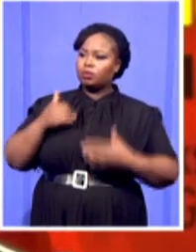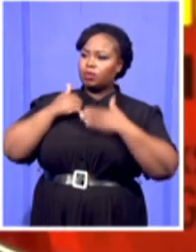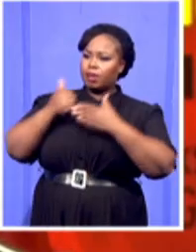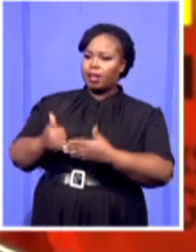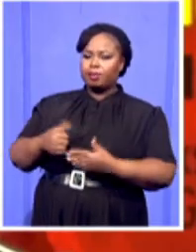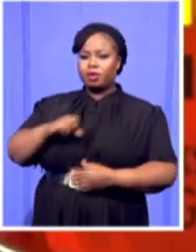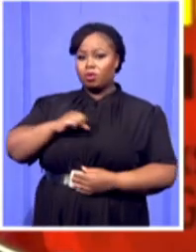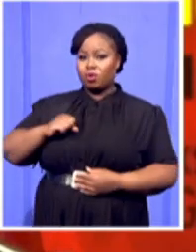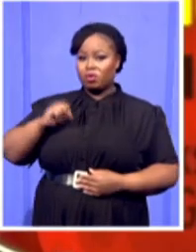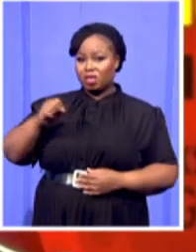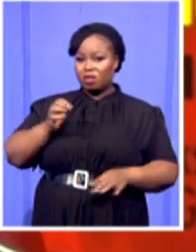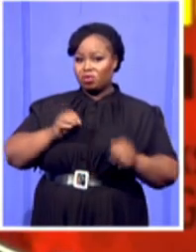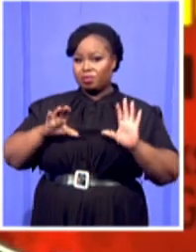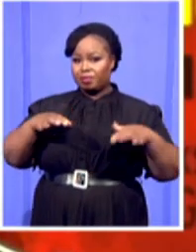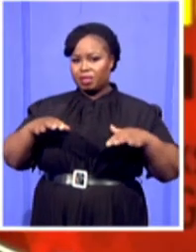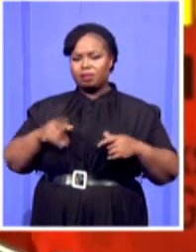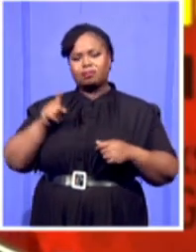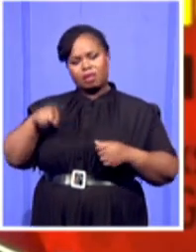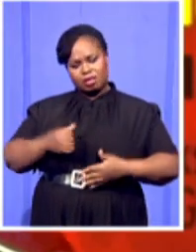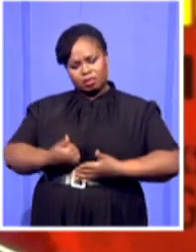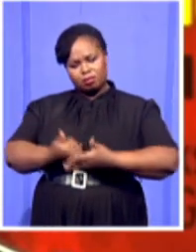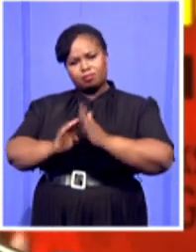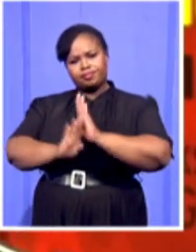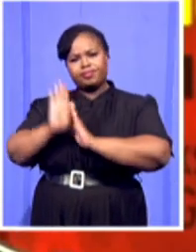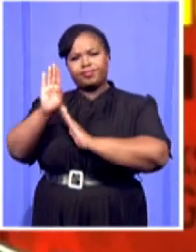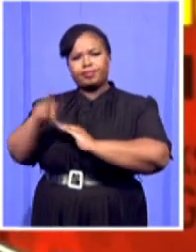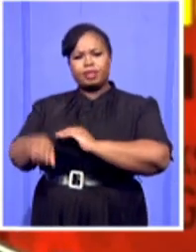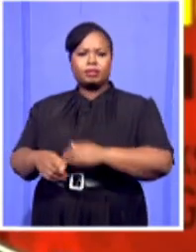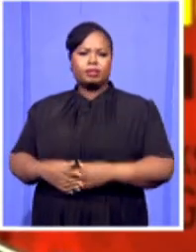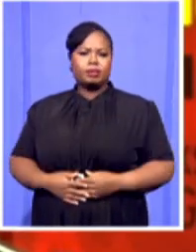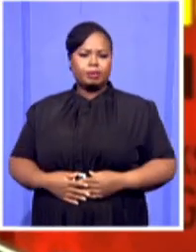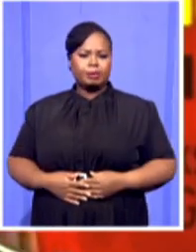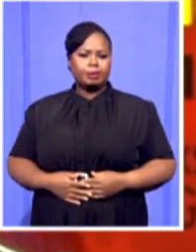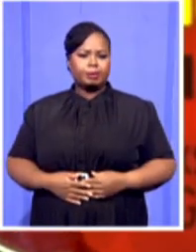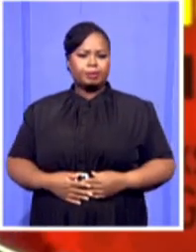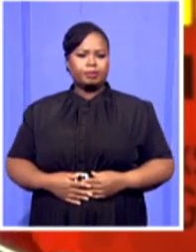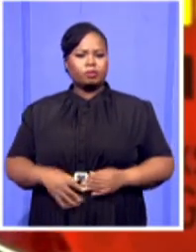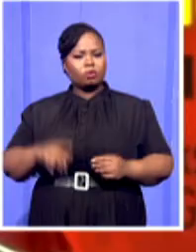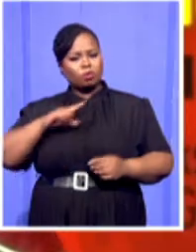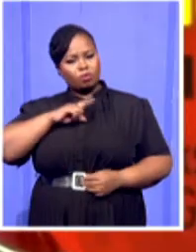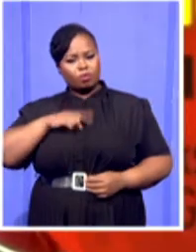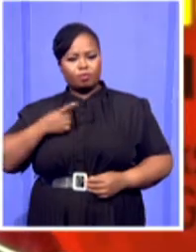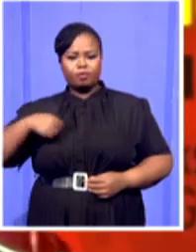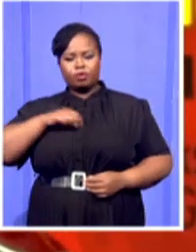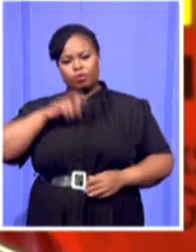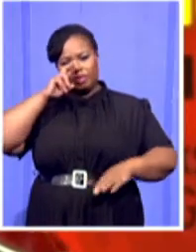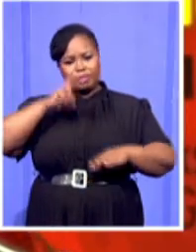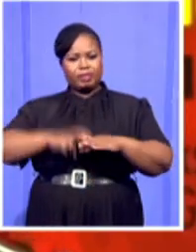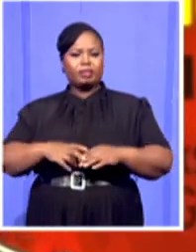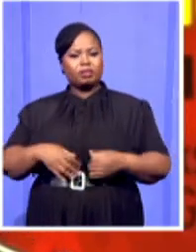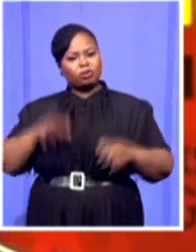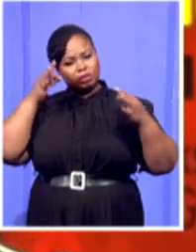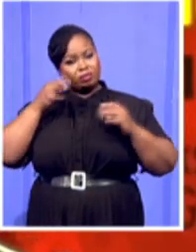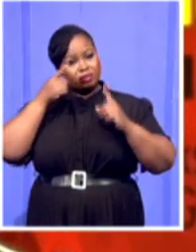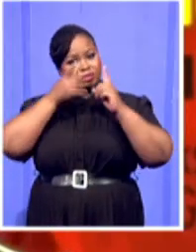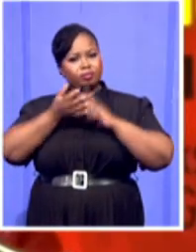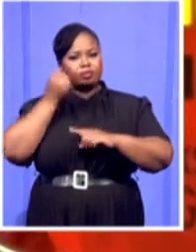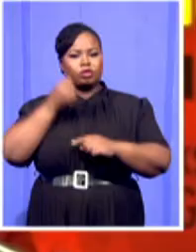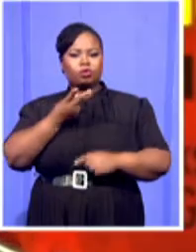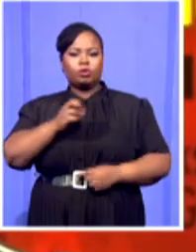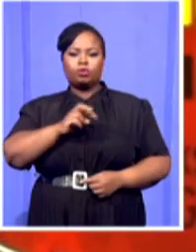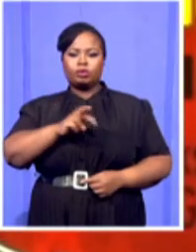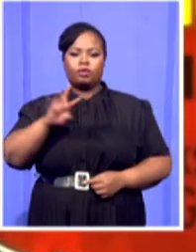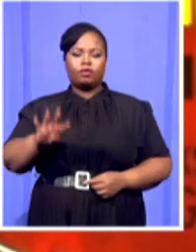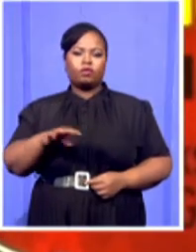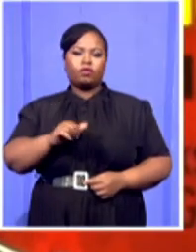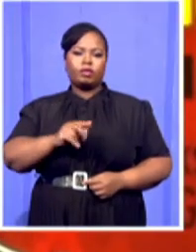to rebuild itself, rebuild the movement, rebuild the alliance, because we need a decisive victory in 2024 of